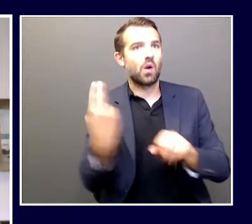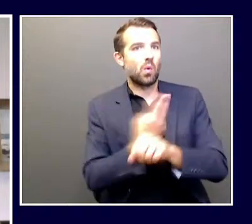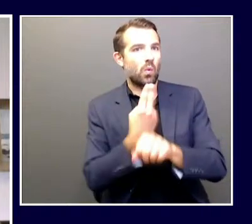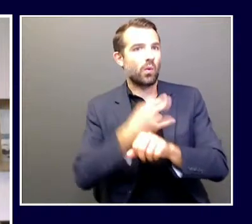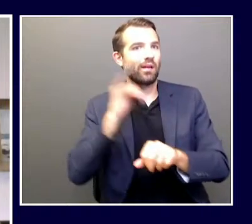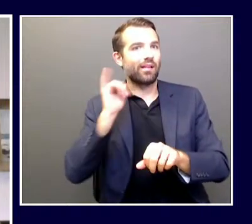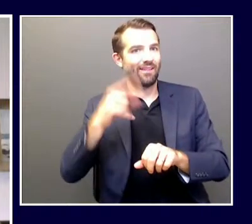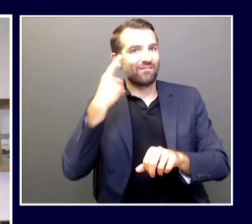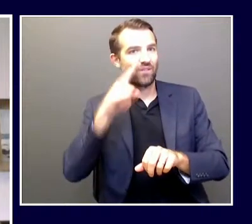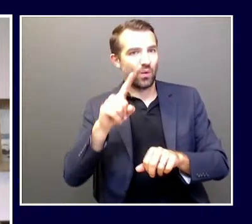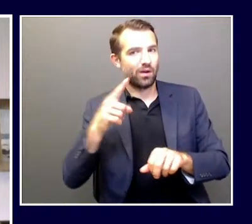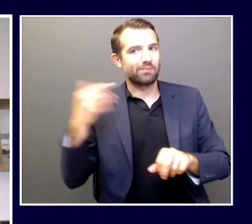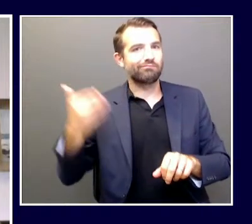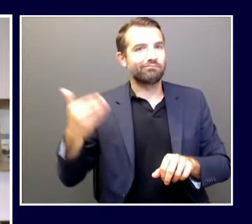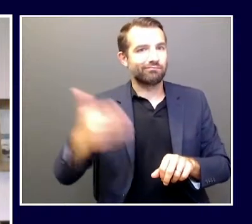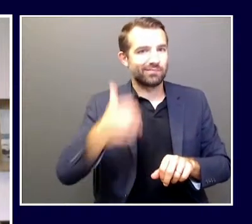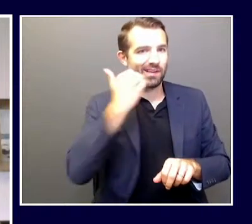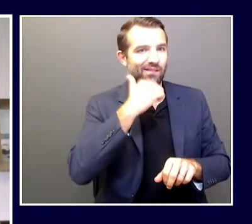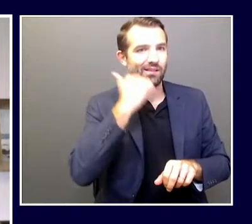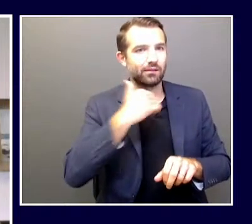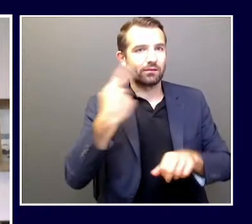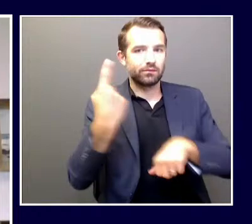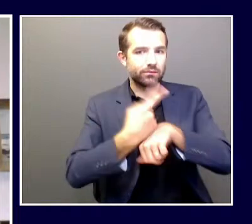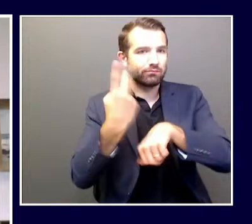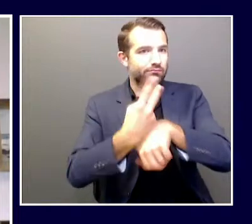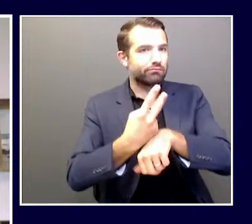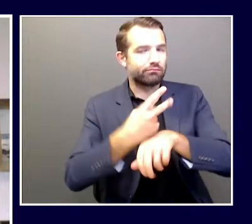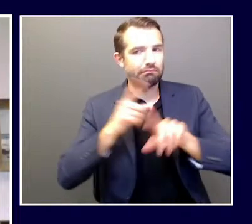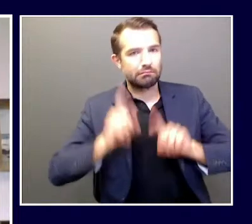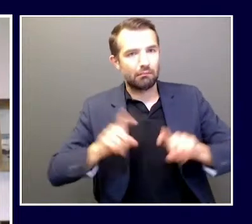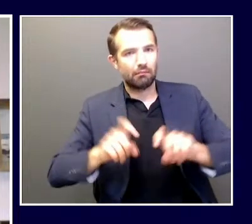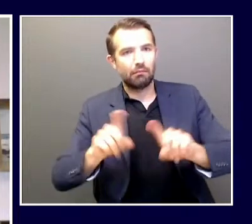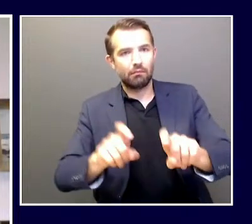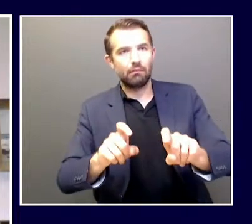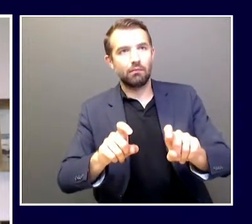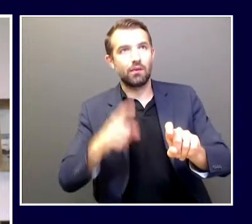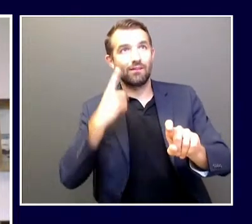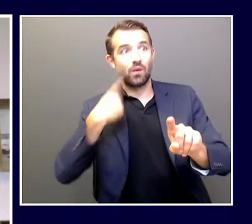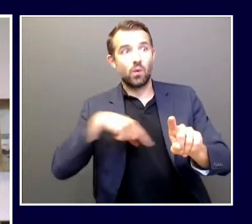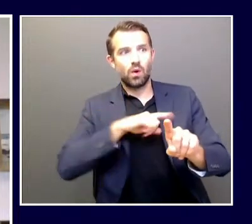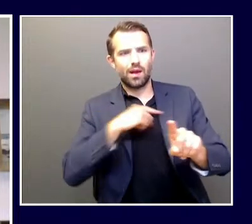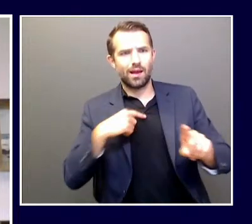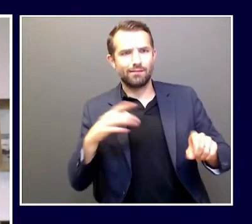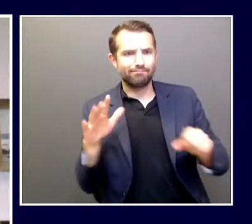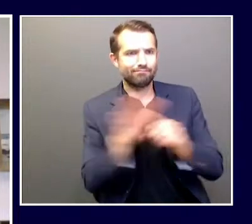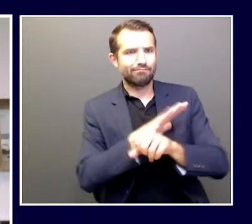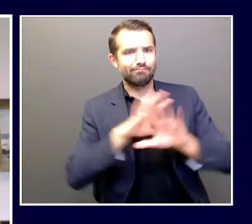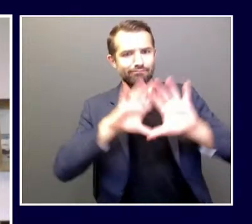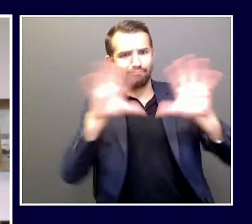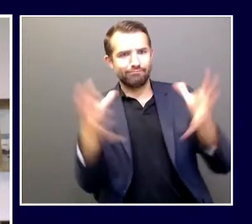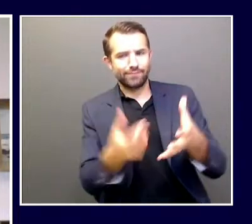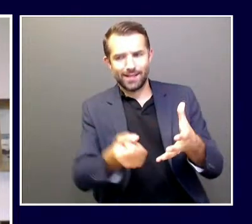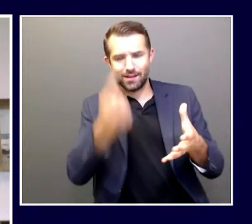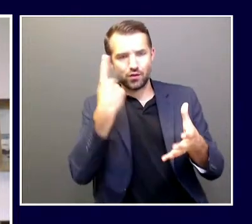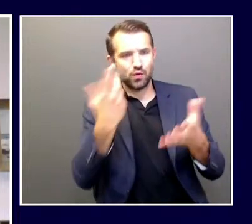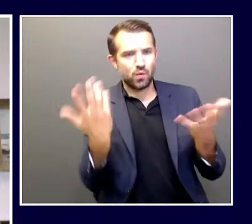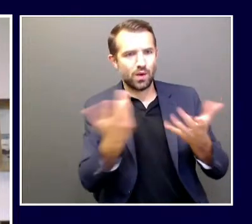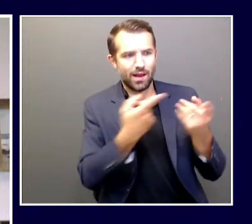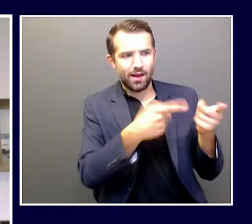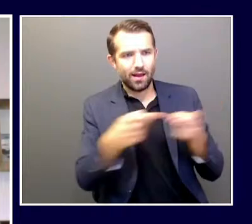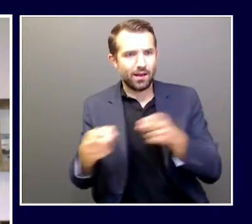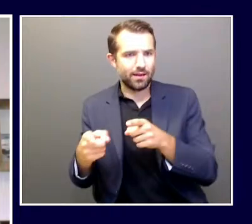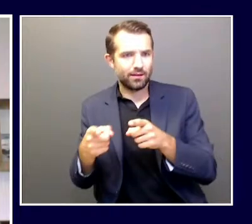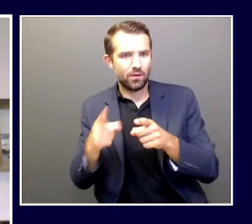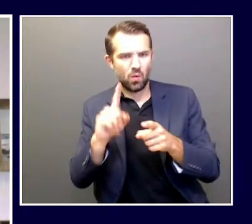our national association is trying to get a better sense and get some answers, but I'm just disappointed in the reports and